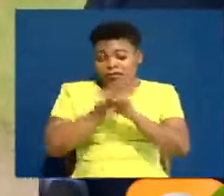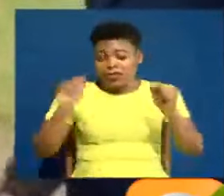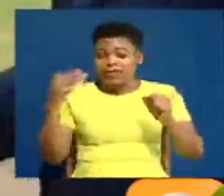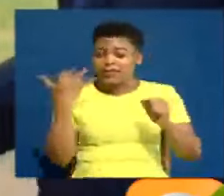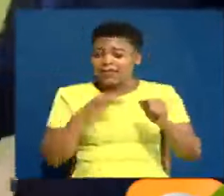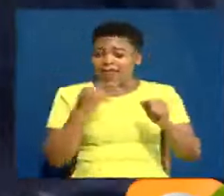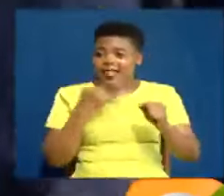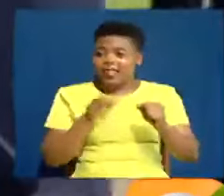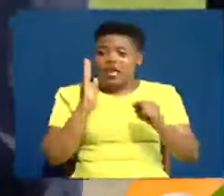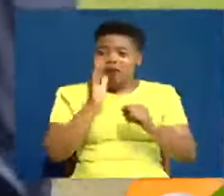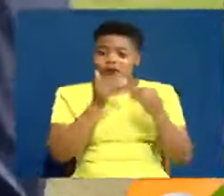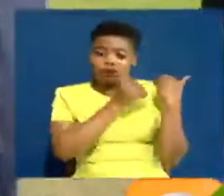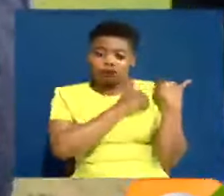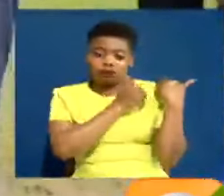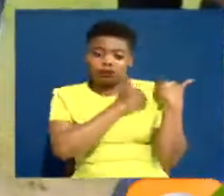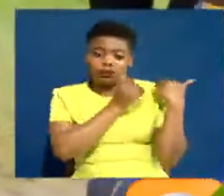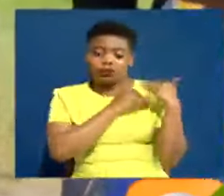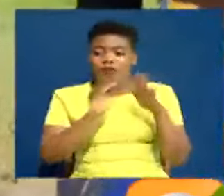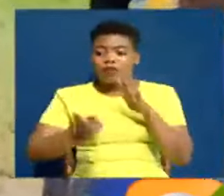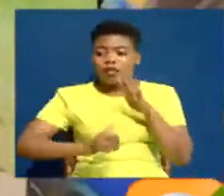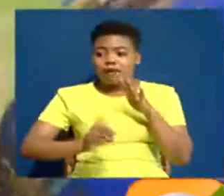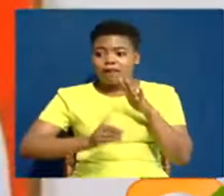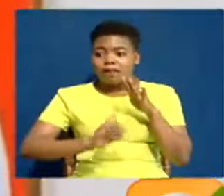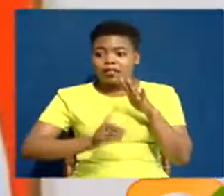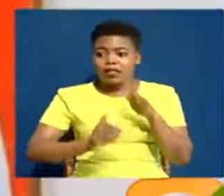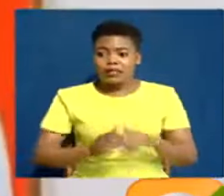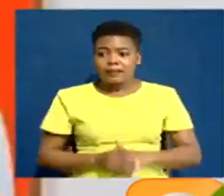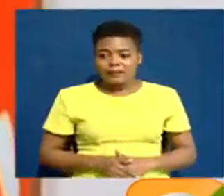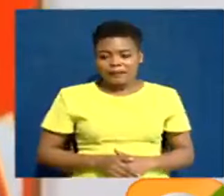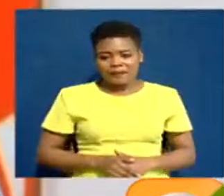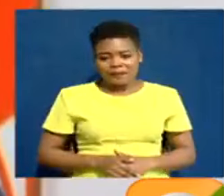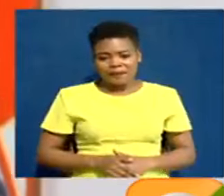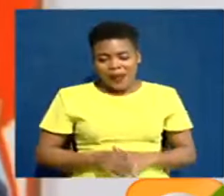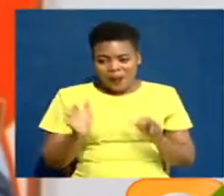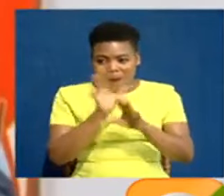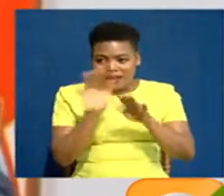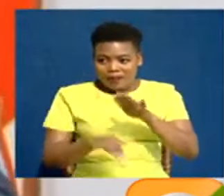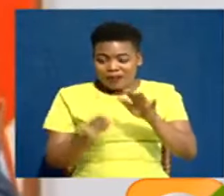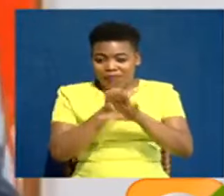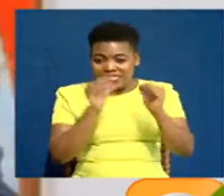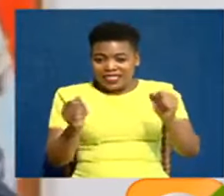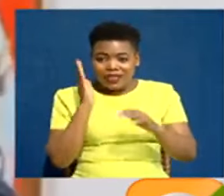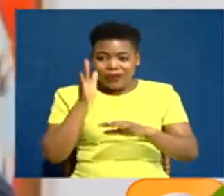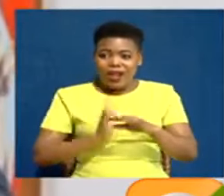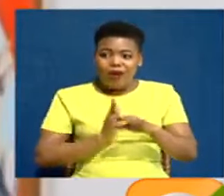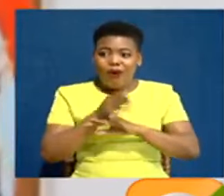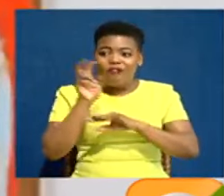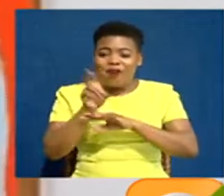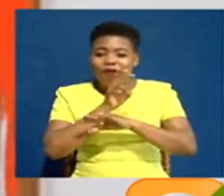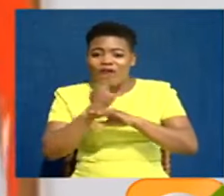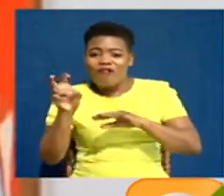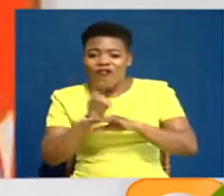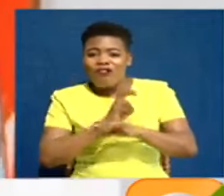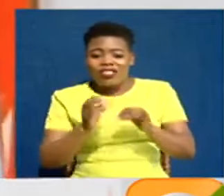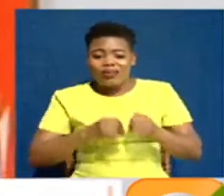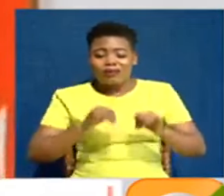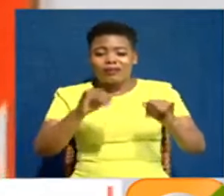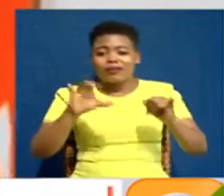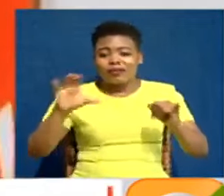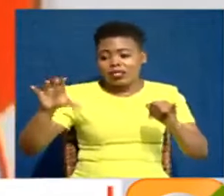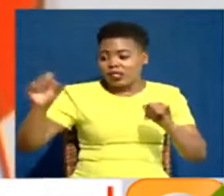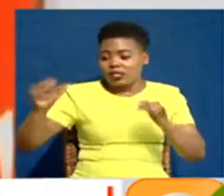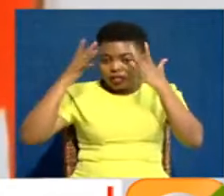which was to be in charge of ministries to keep him busy. He will oversee the implementation of cabinet decisions